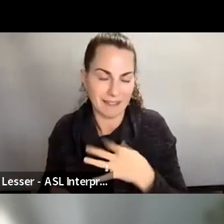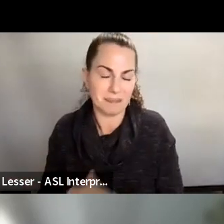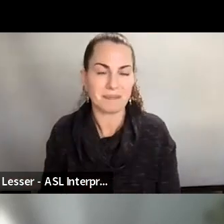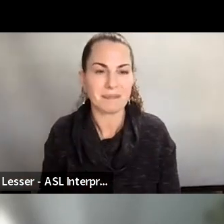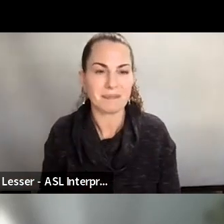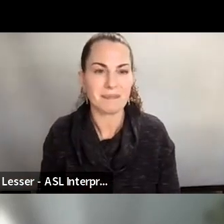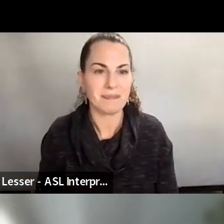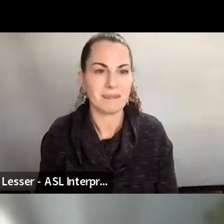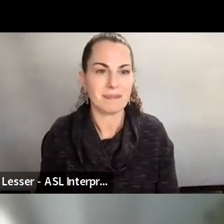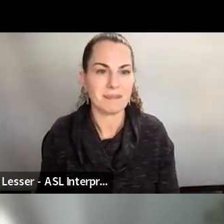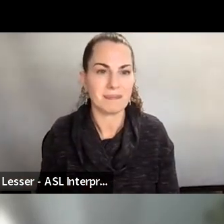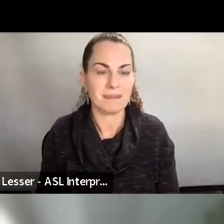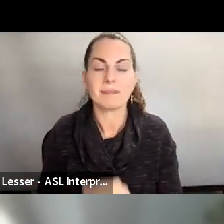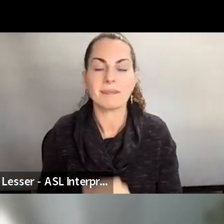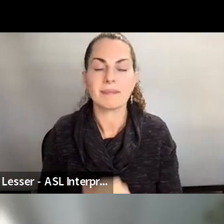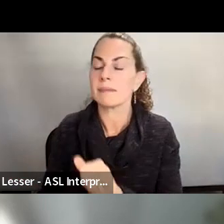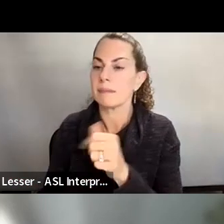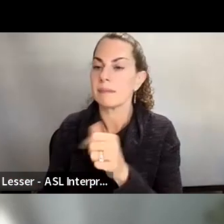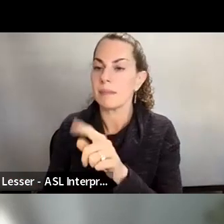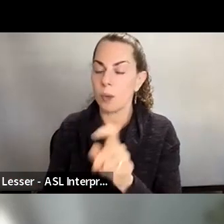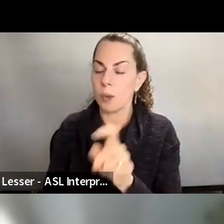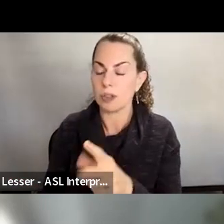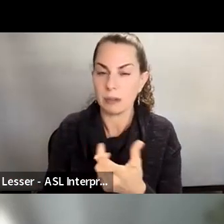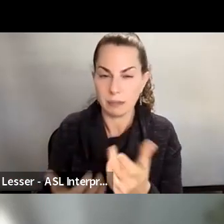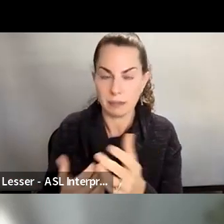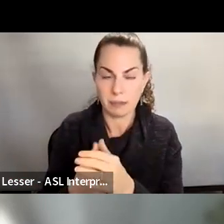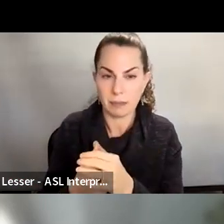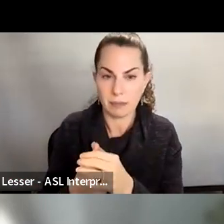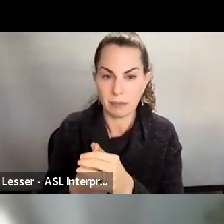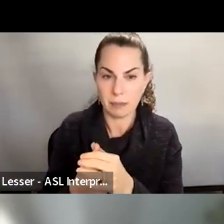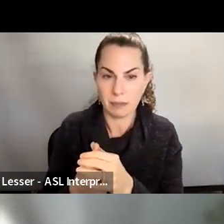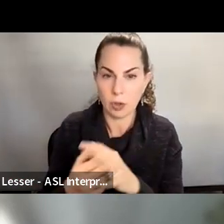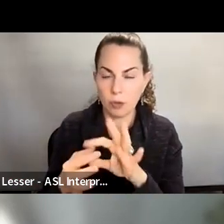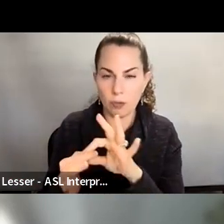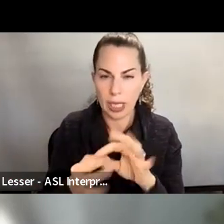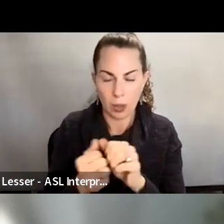So looking then at a little more at those specifics, Carla, you mentioned that there